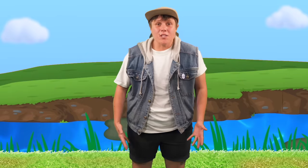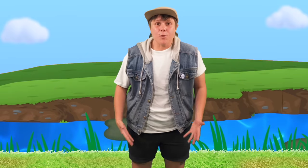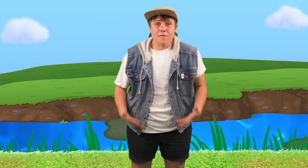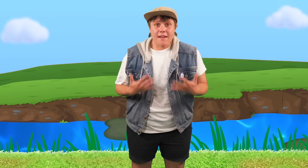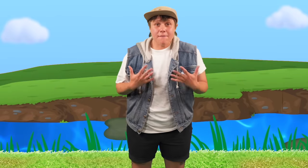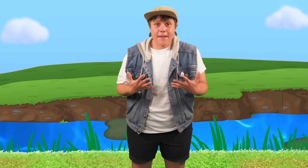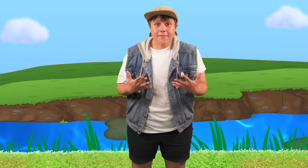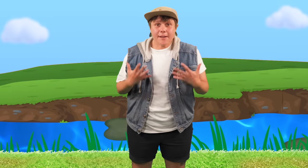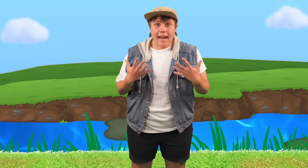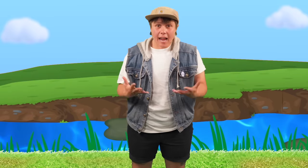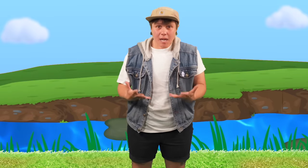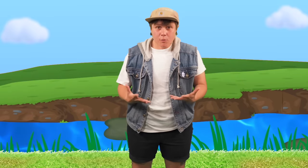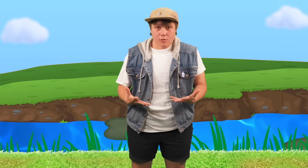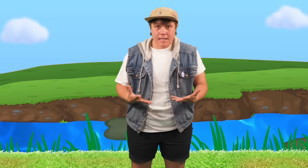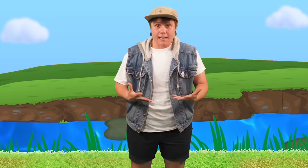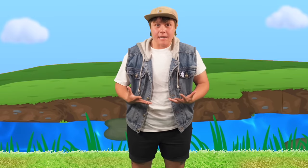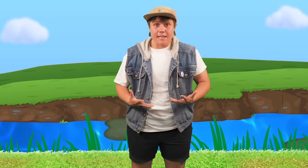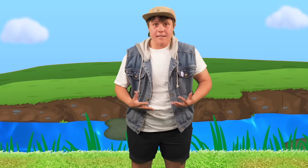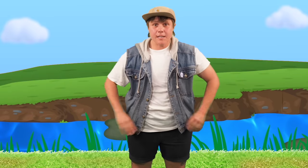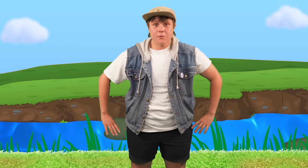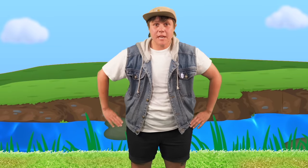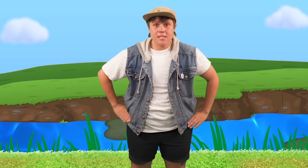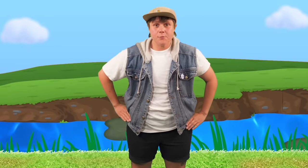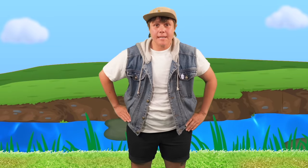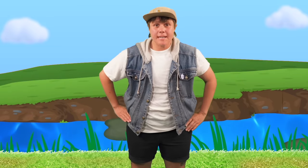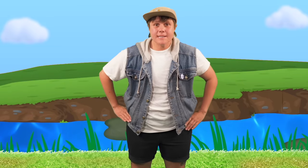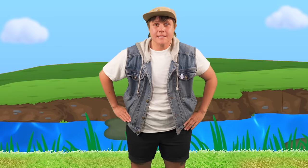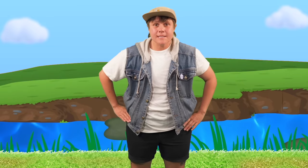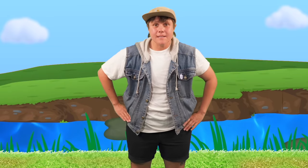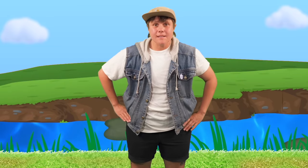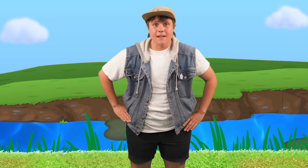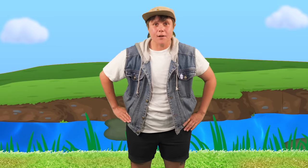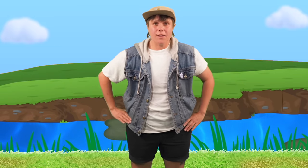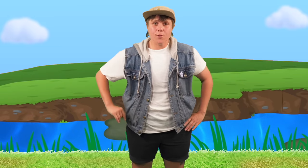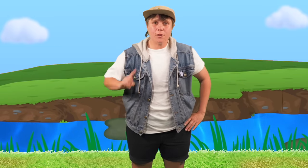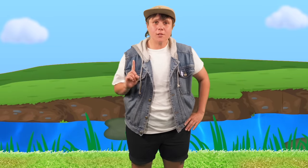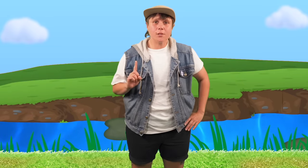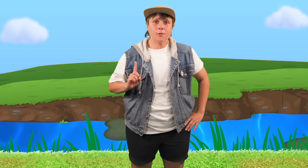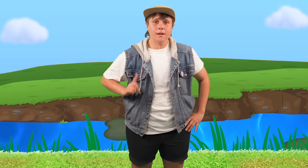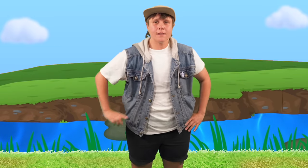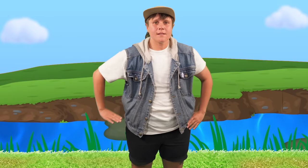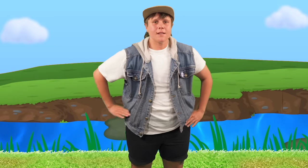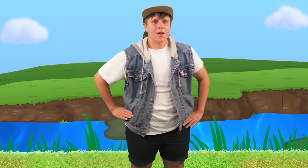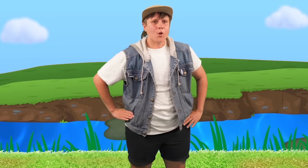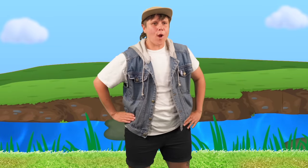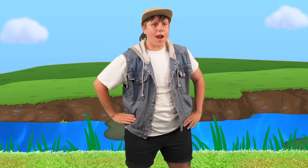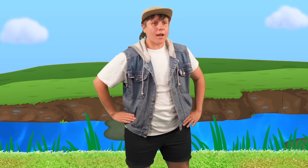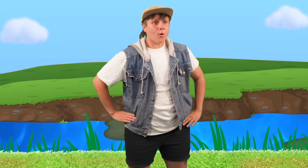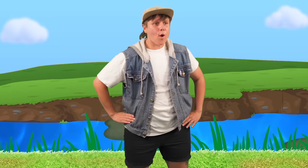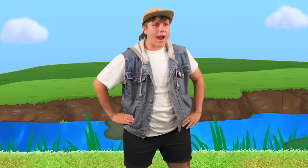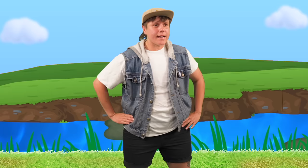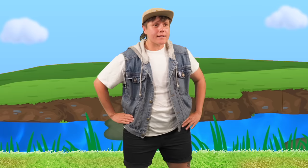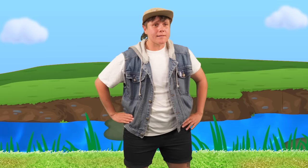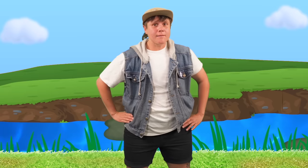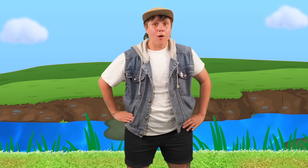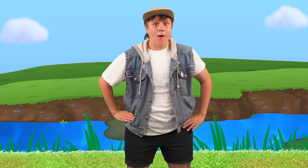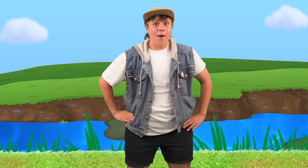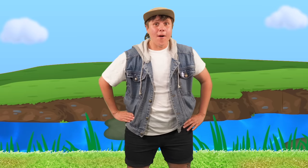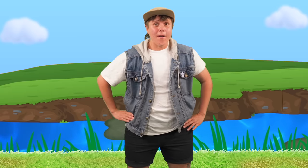this song has one of my favorite animals in it. Can you guess what it is? I'll give you a clue. Quack,